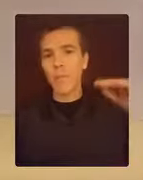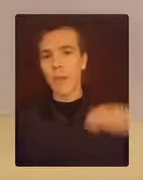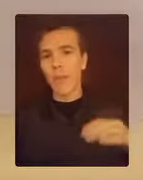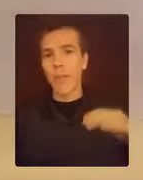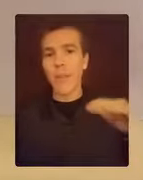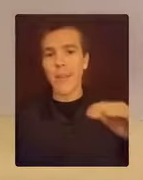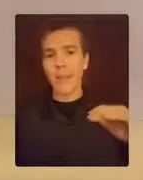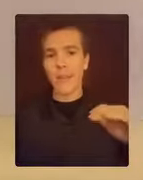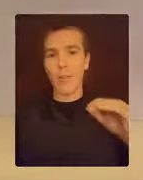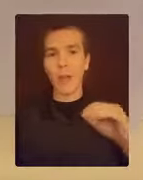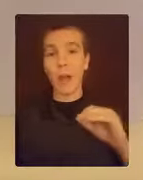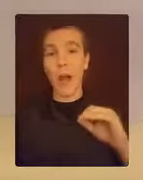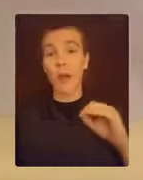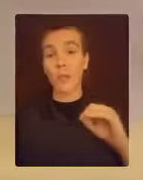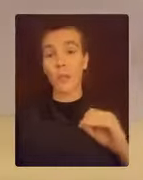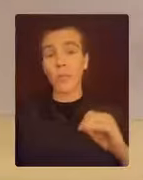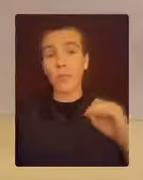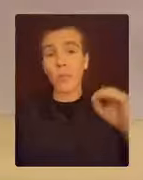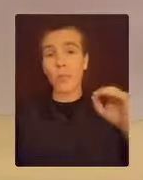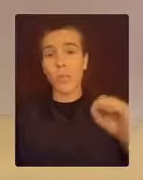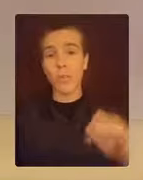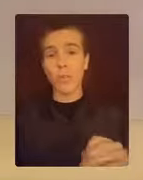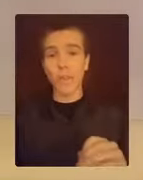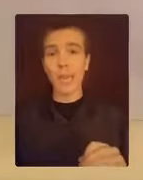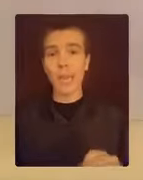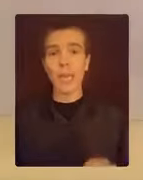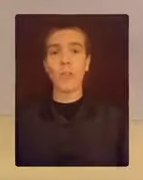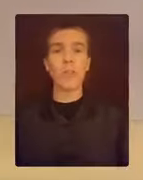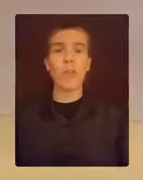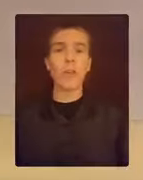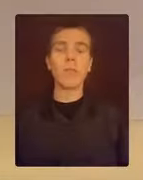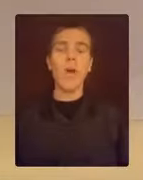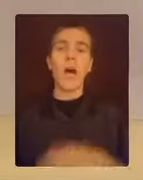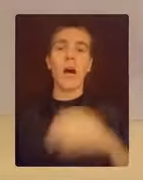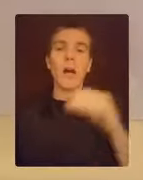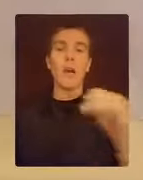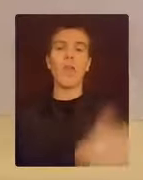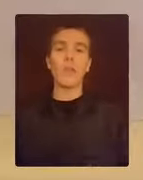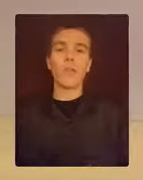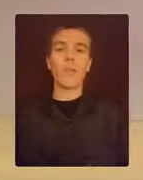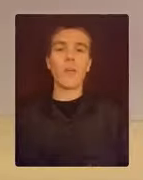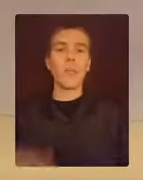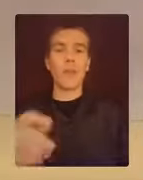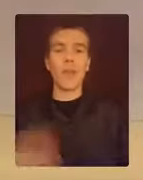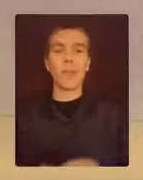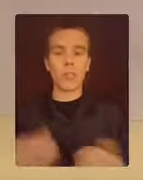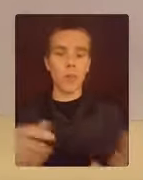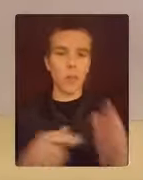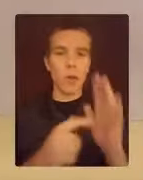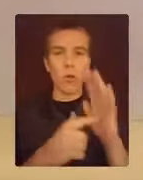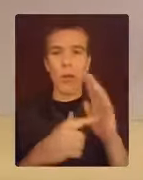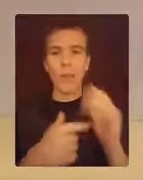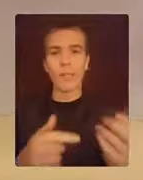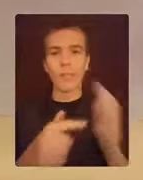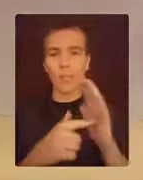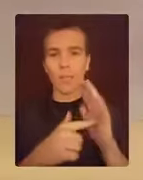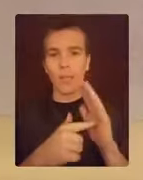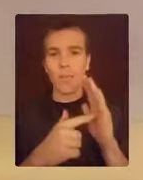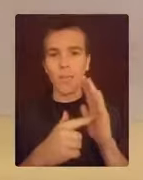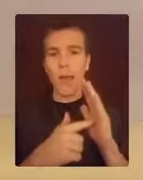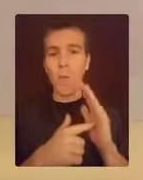extreme how extremely literal things are taken in your dreams. Another tip, you can't just do the whole hand